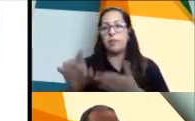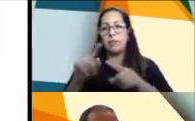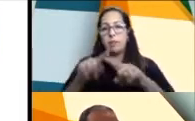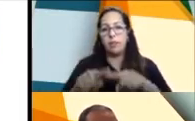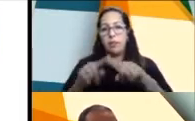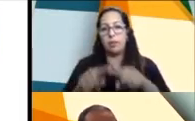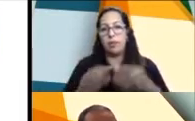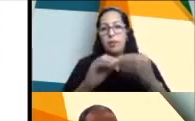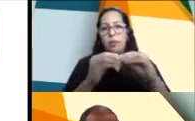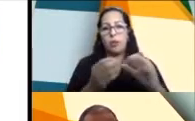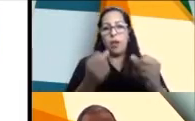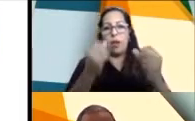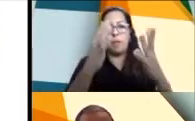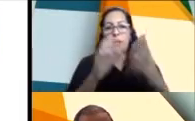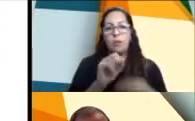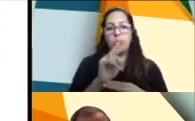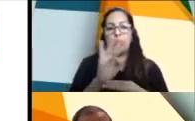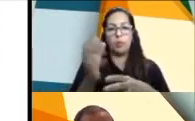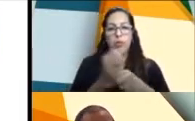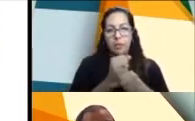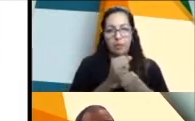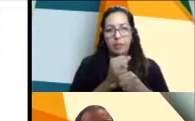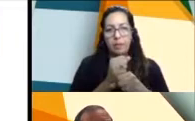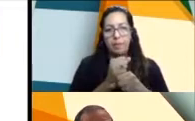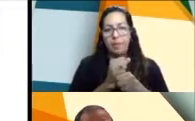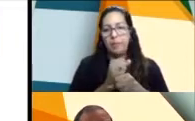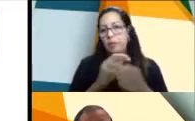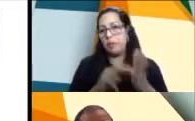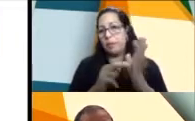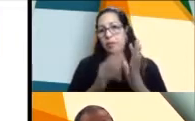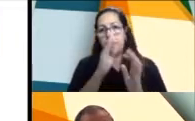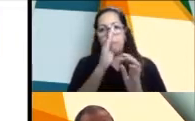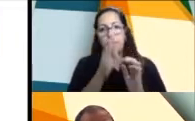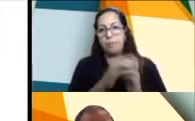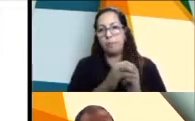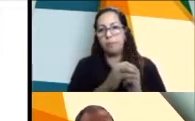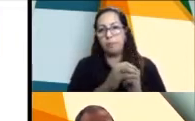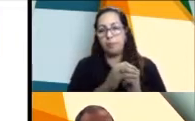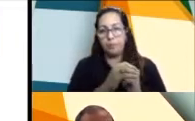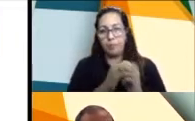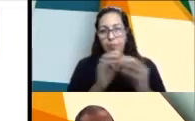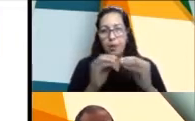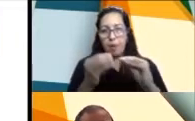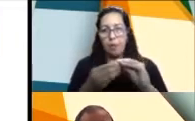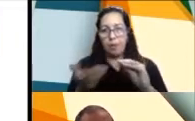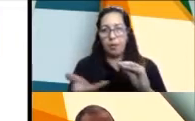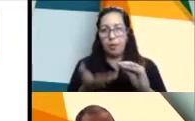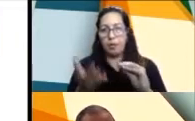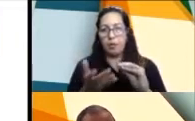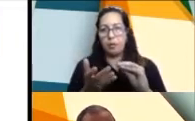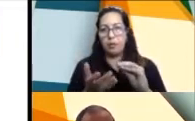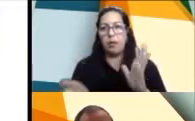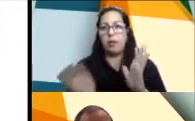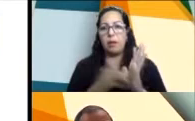of subrecipients. This is pretty much straightforward. The relevant part here is that, again,